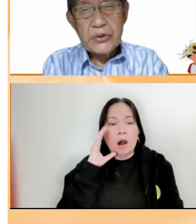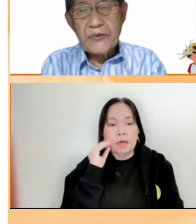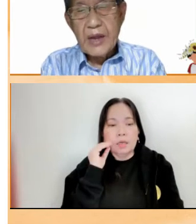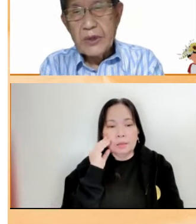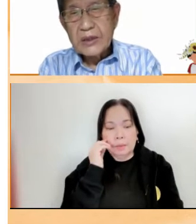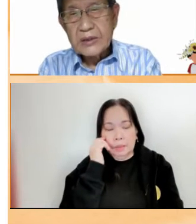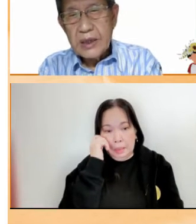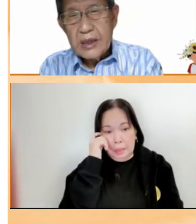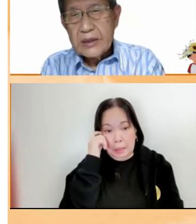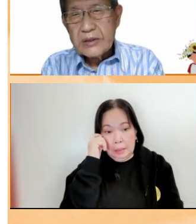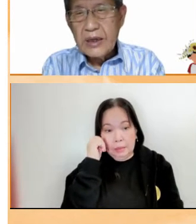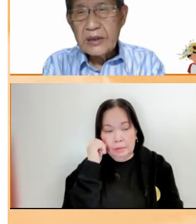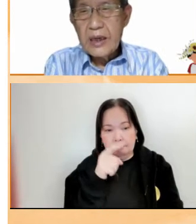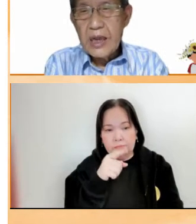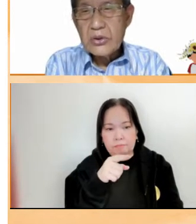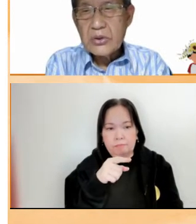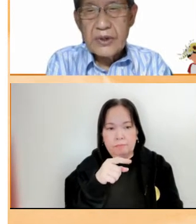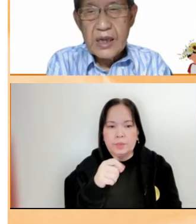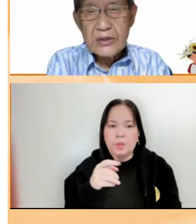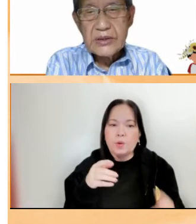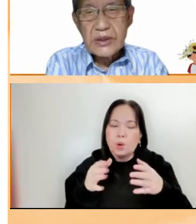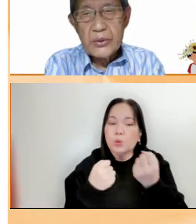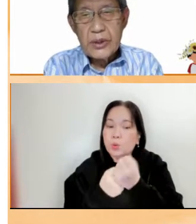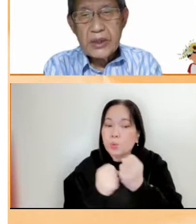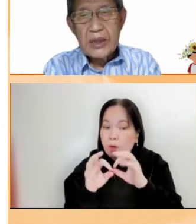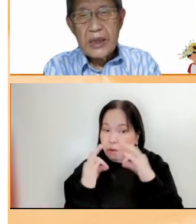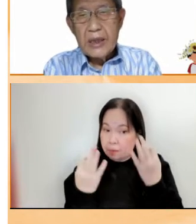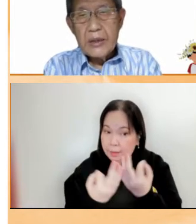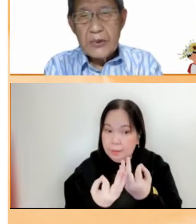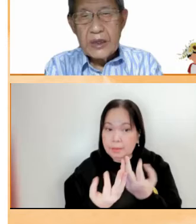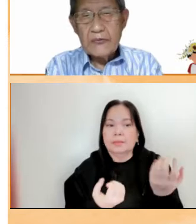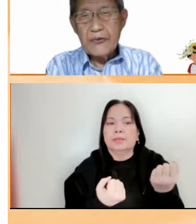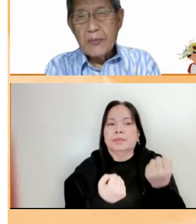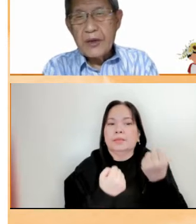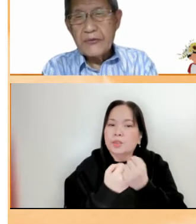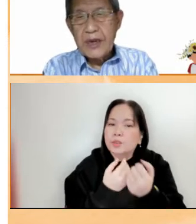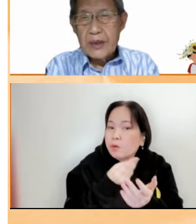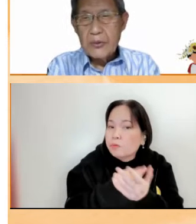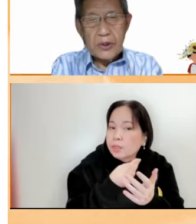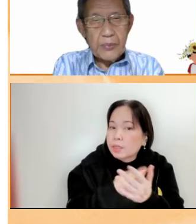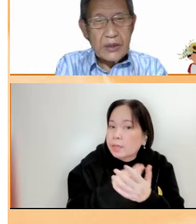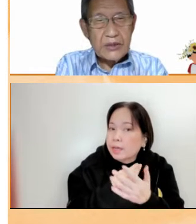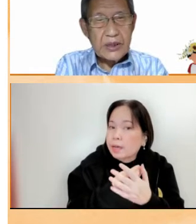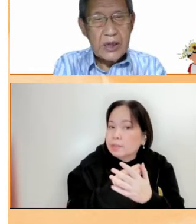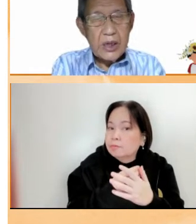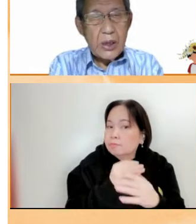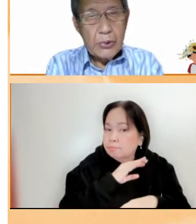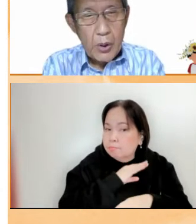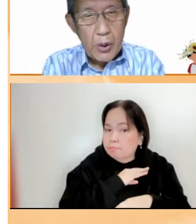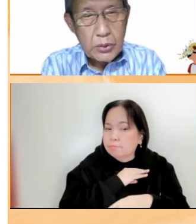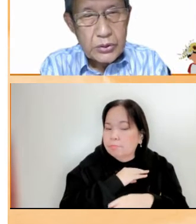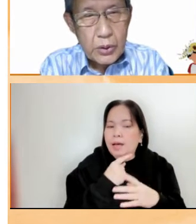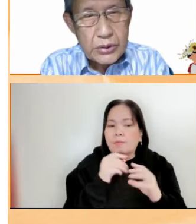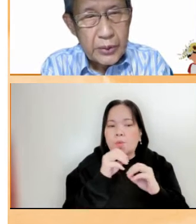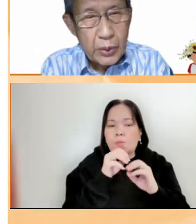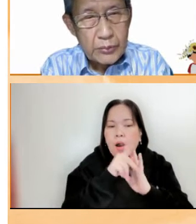support to the families, strengthening household financial security, become family-friendly work policies,